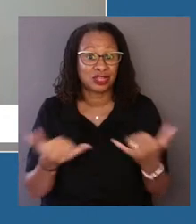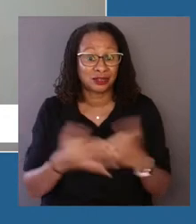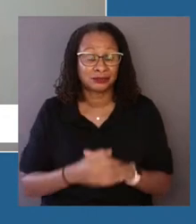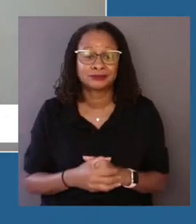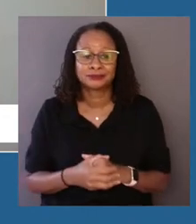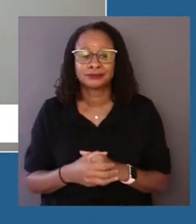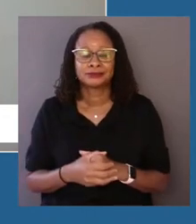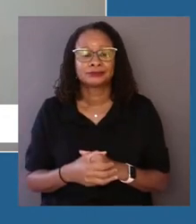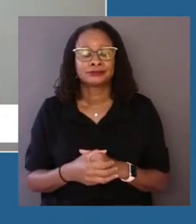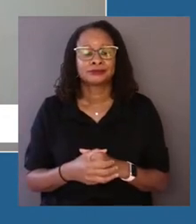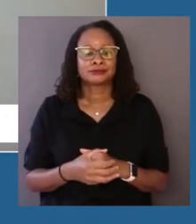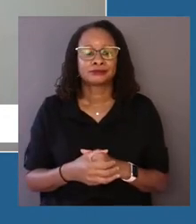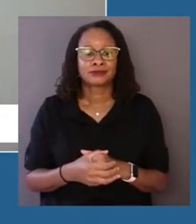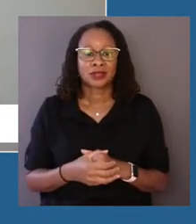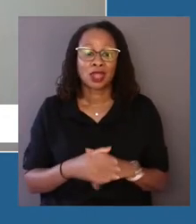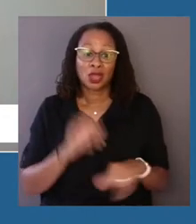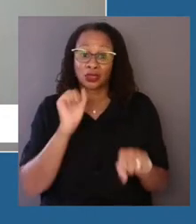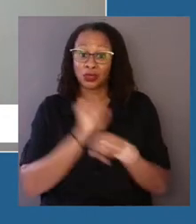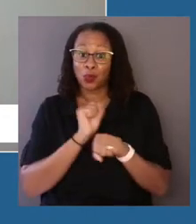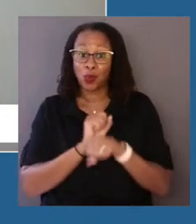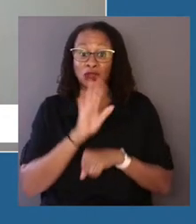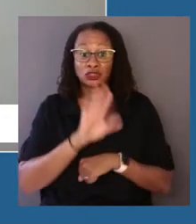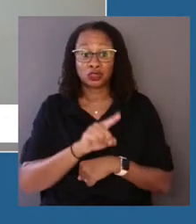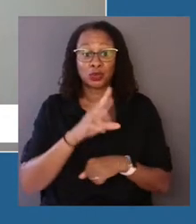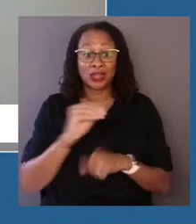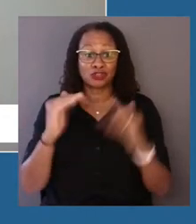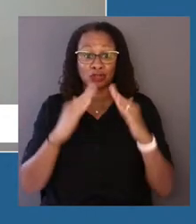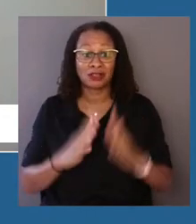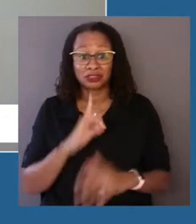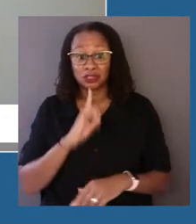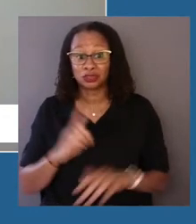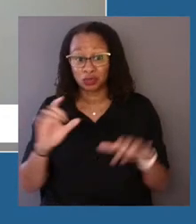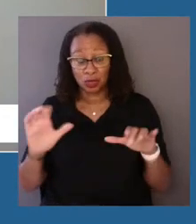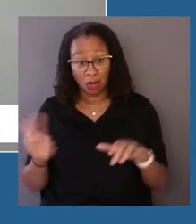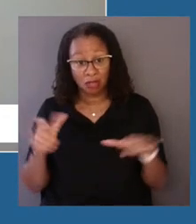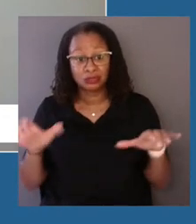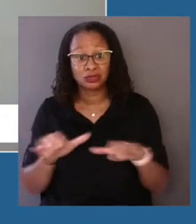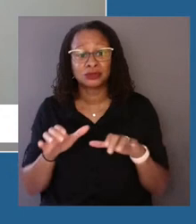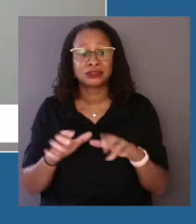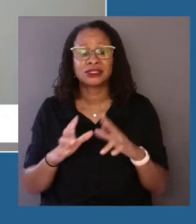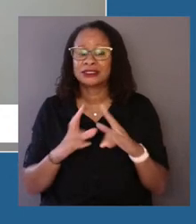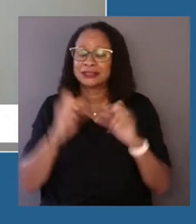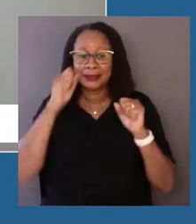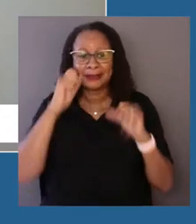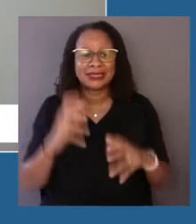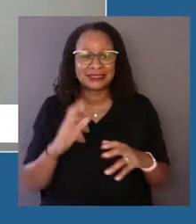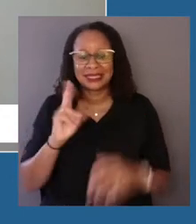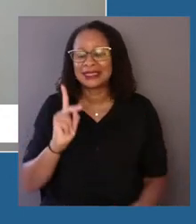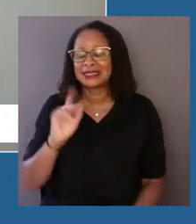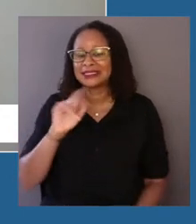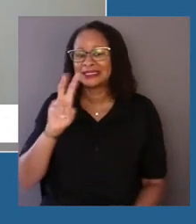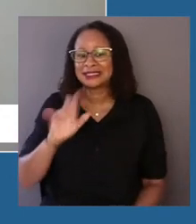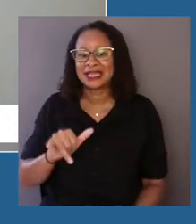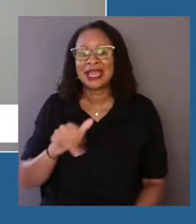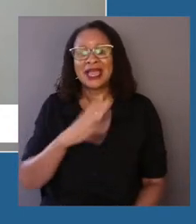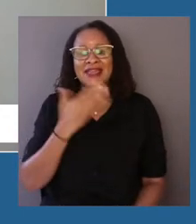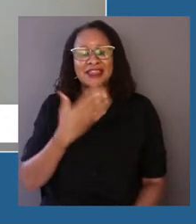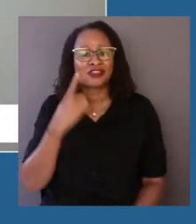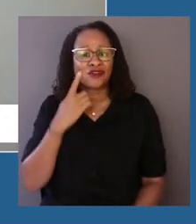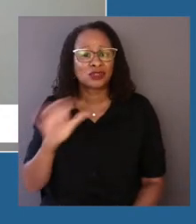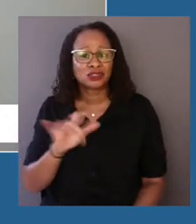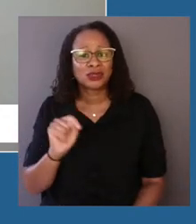The work that you and your colleagues are all doing is remarkable, Kizzy, and thank you for doing it and also for